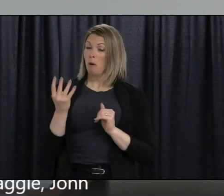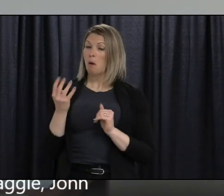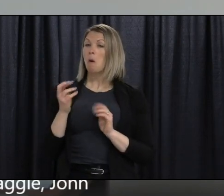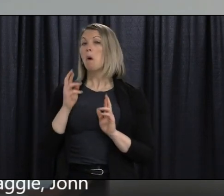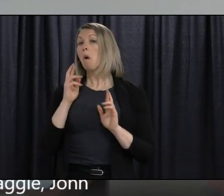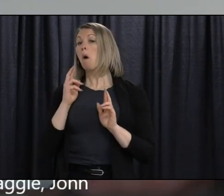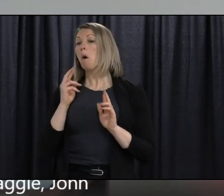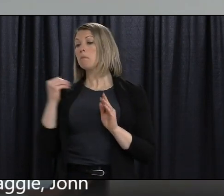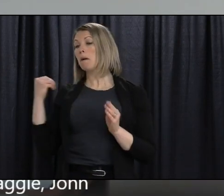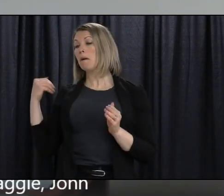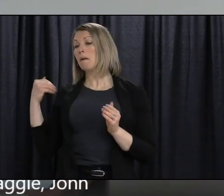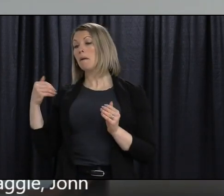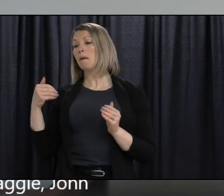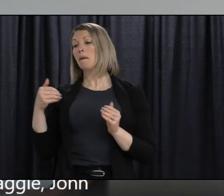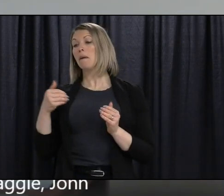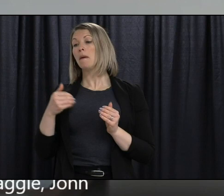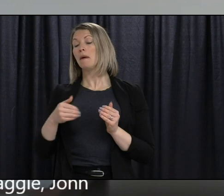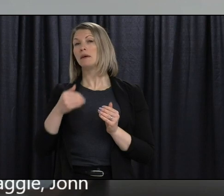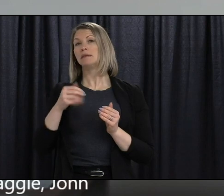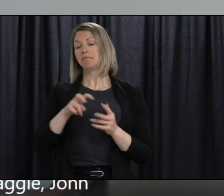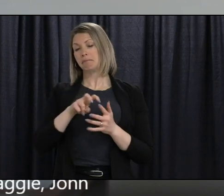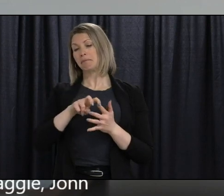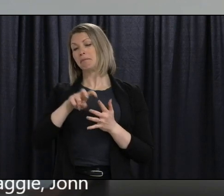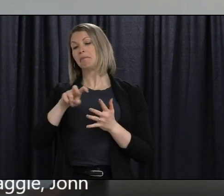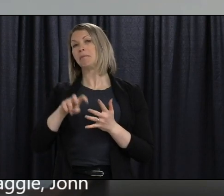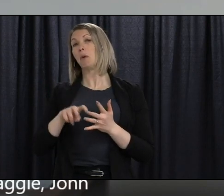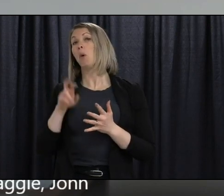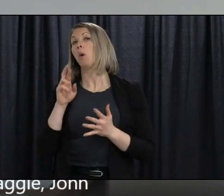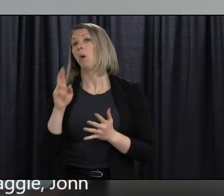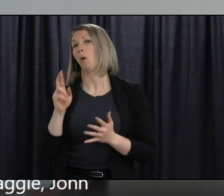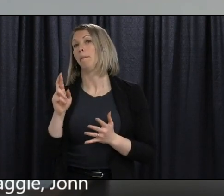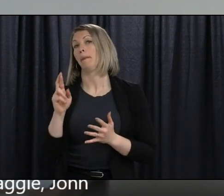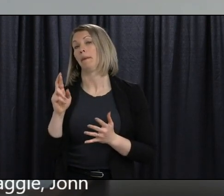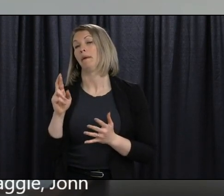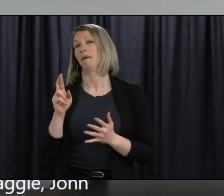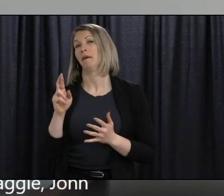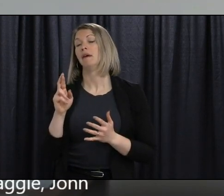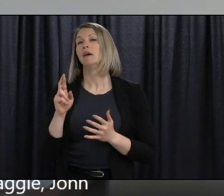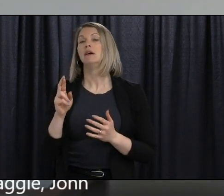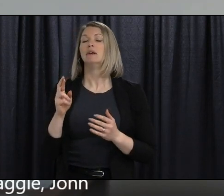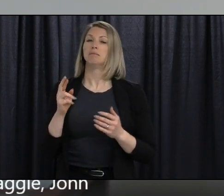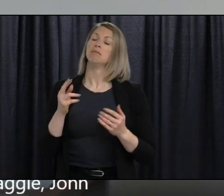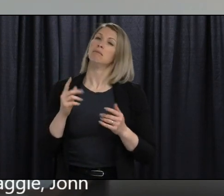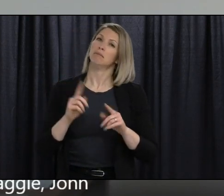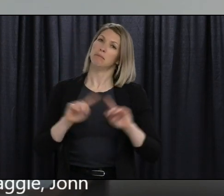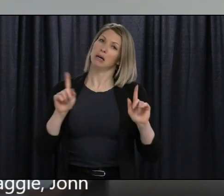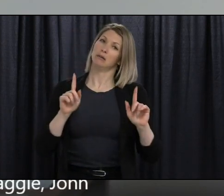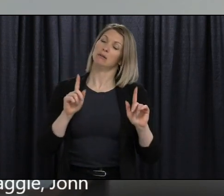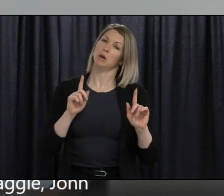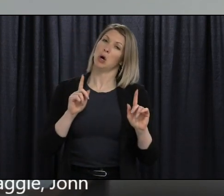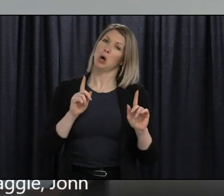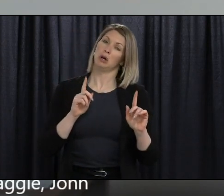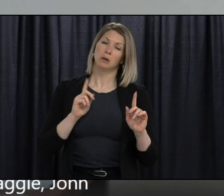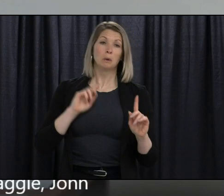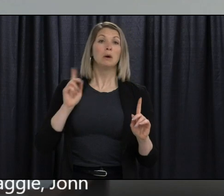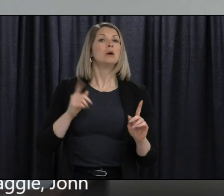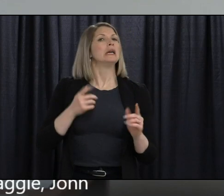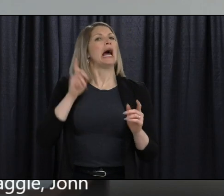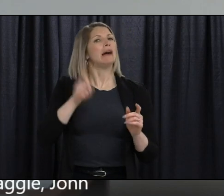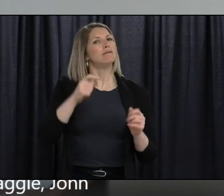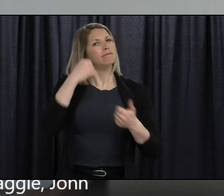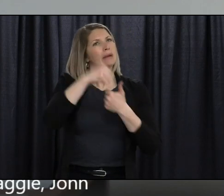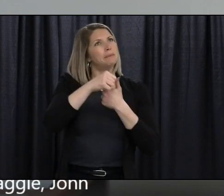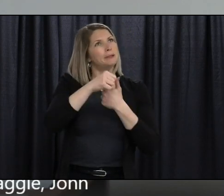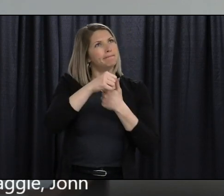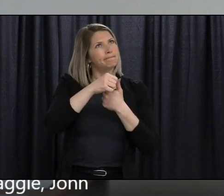and hopefully down that road over the coming months. The challenge now is to pace ourselves and to use